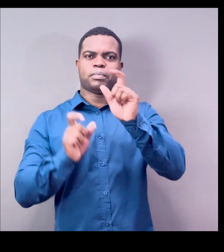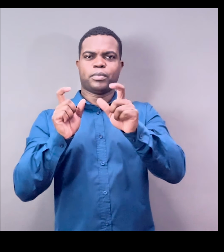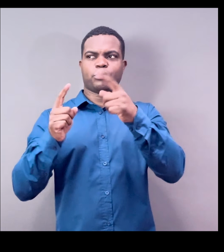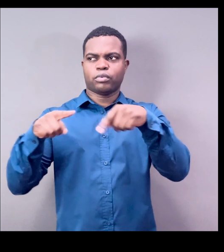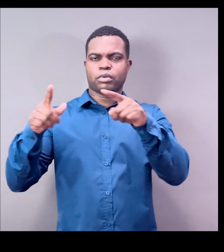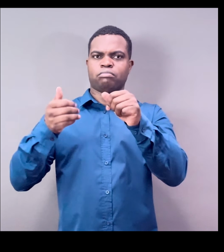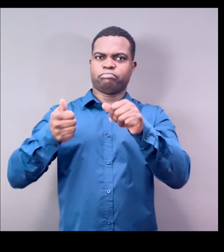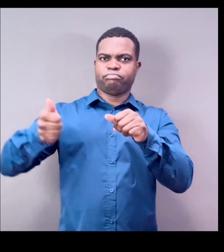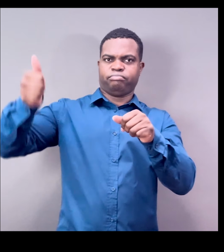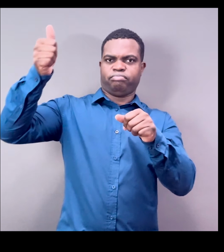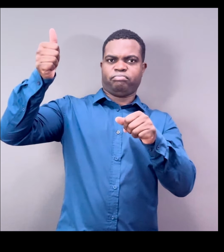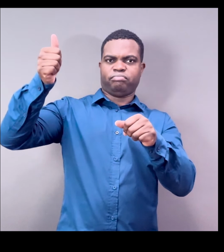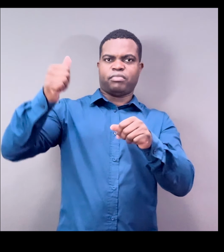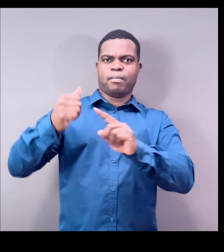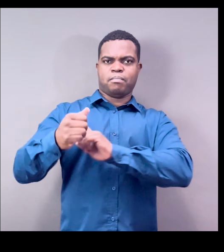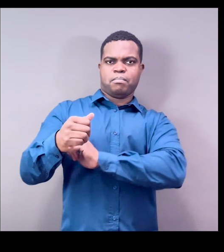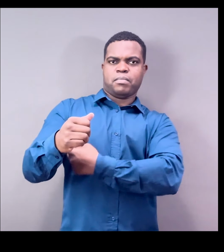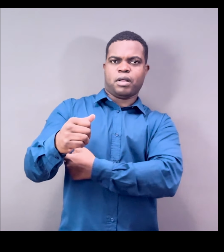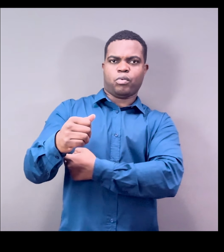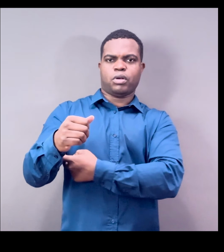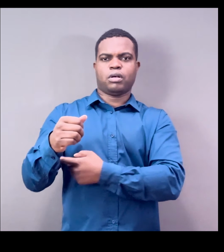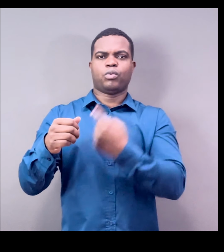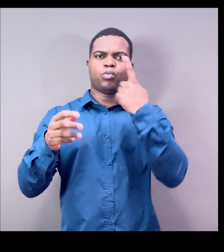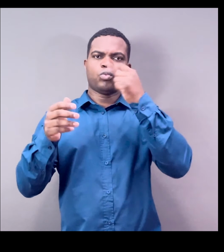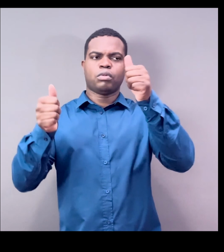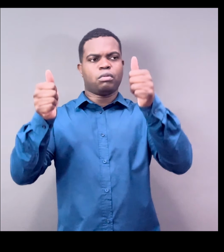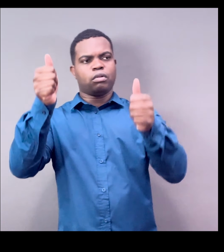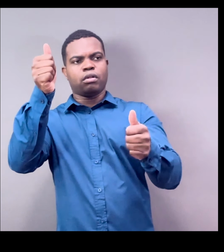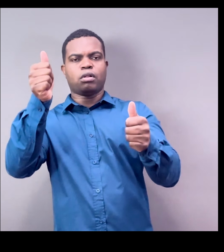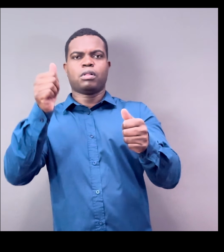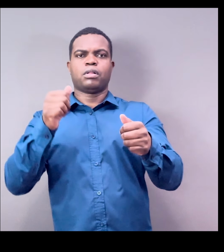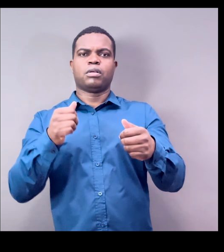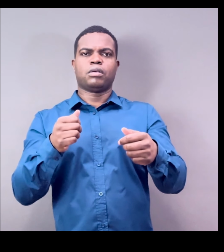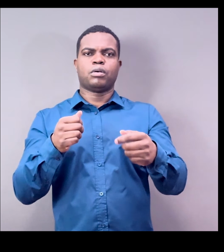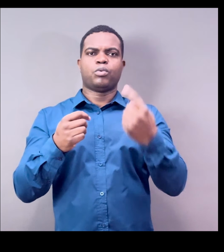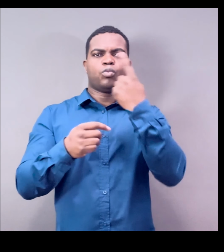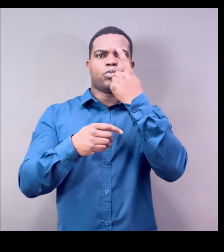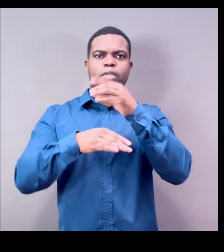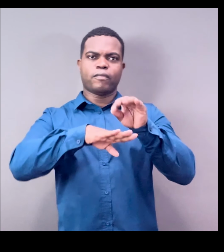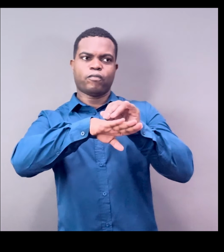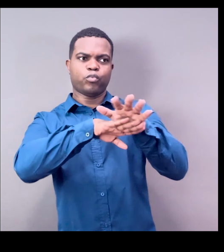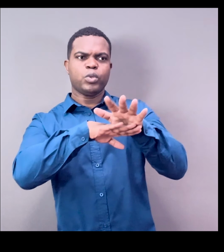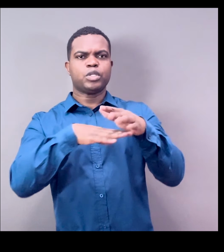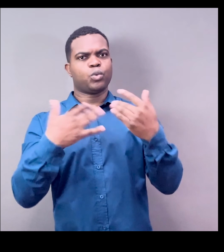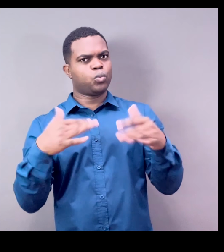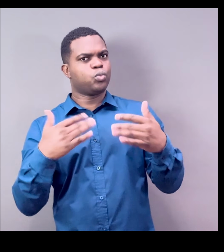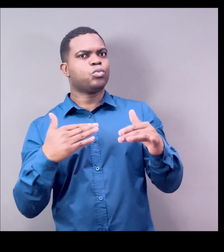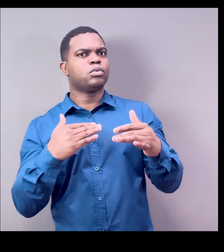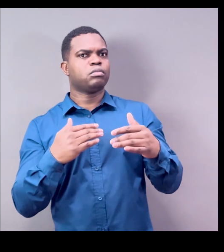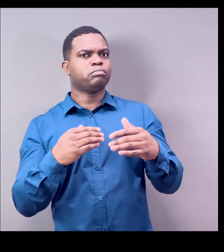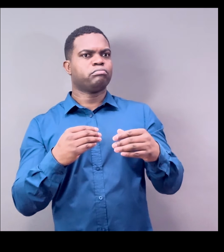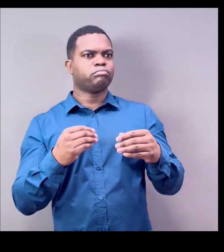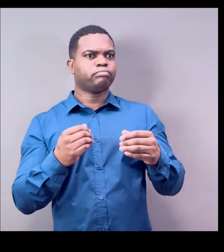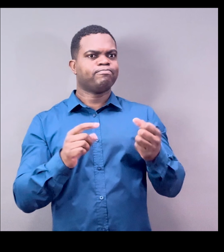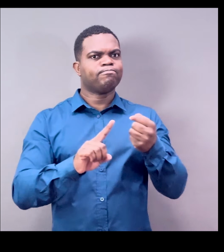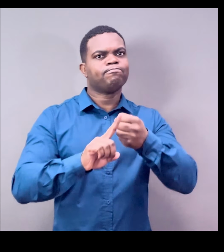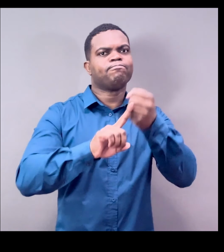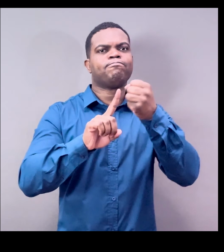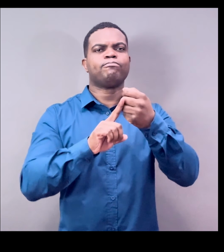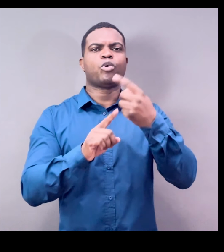are the people with high influence and low influence.